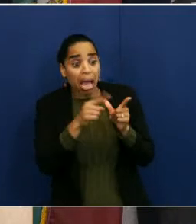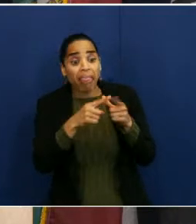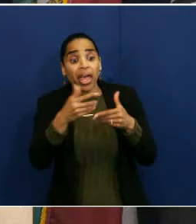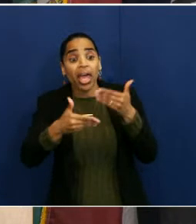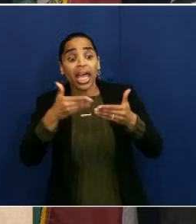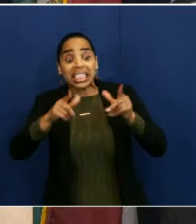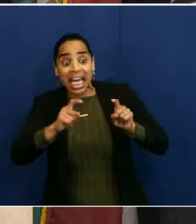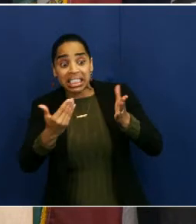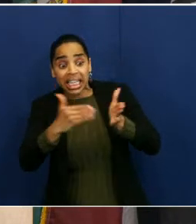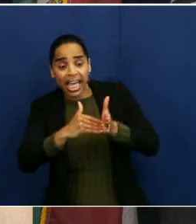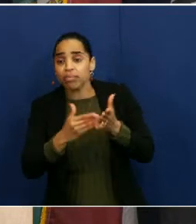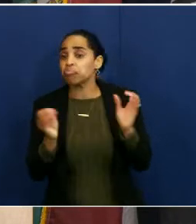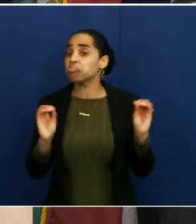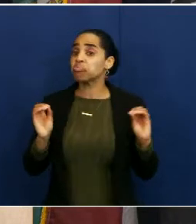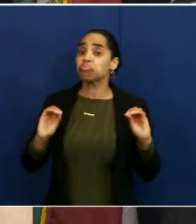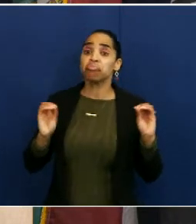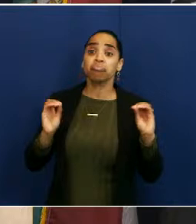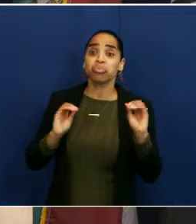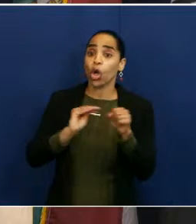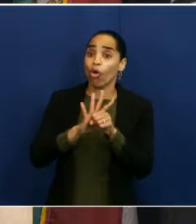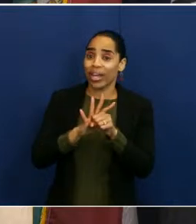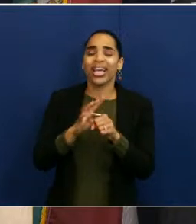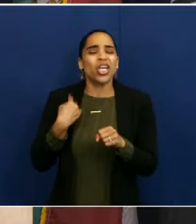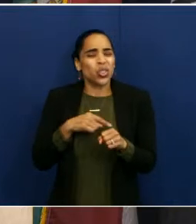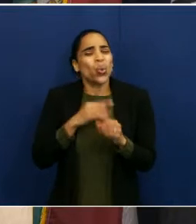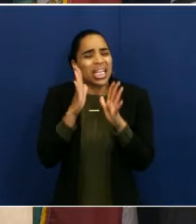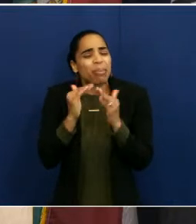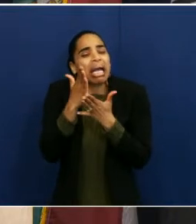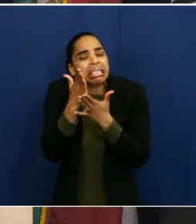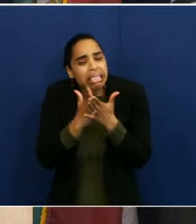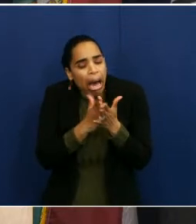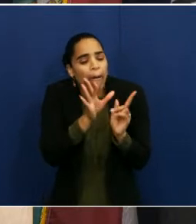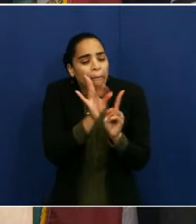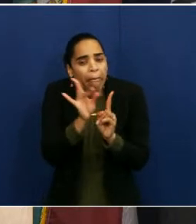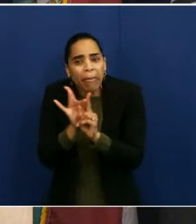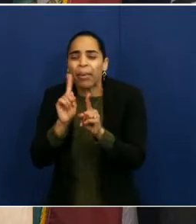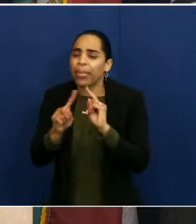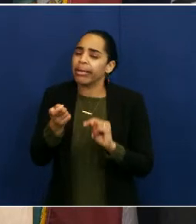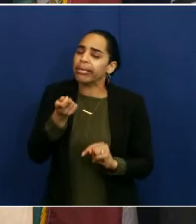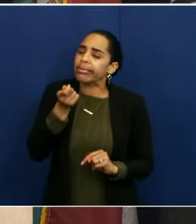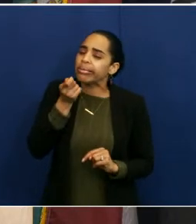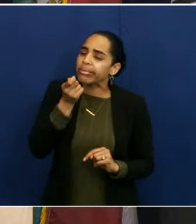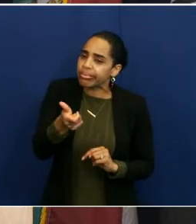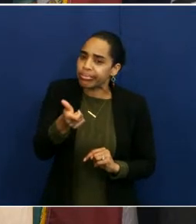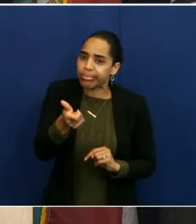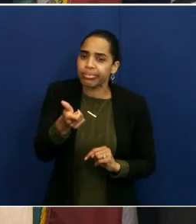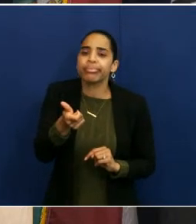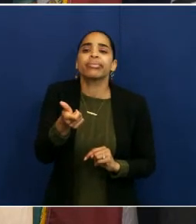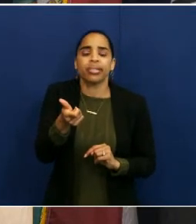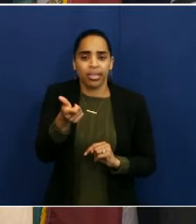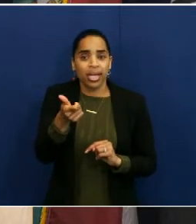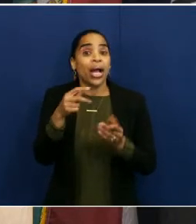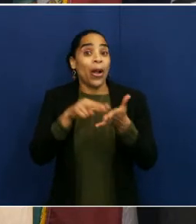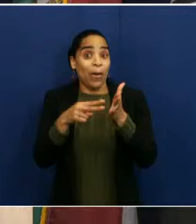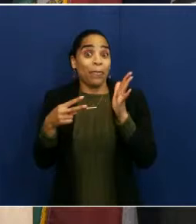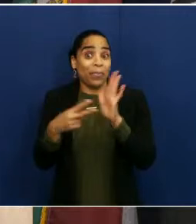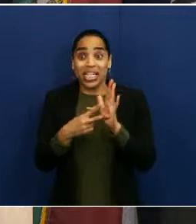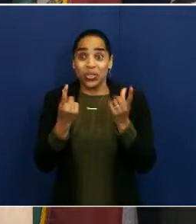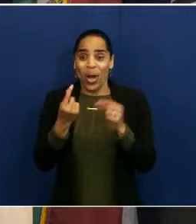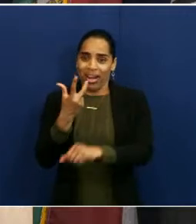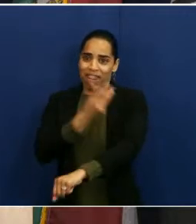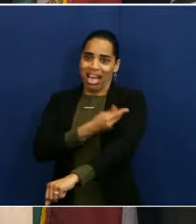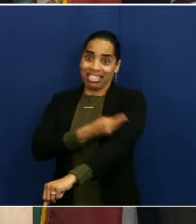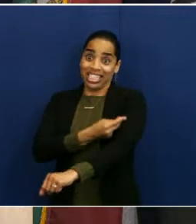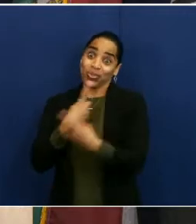their infections resolved. So again, we expect to see those numbers. They're very, very low. and emphasizes how good, frankly, the